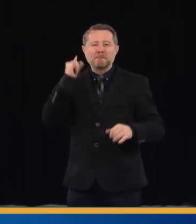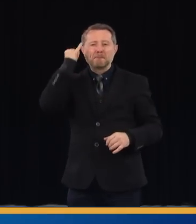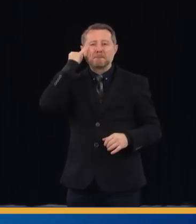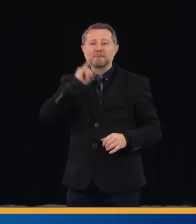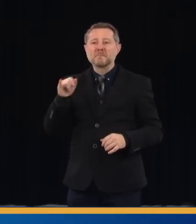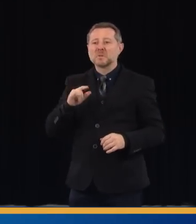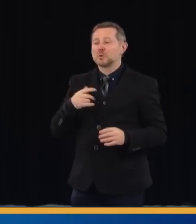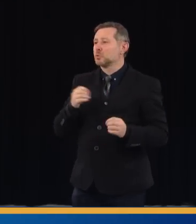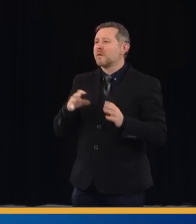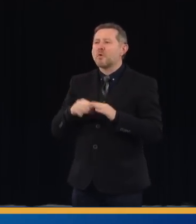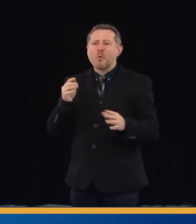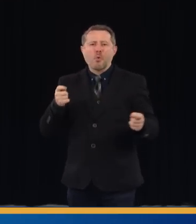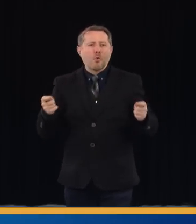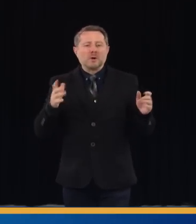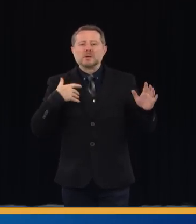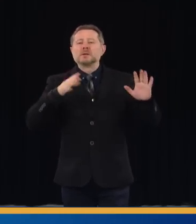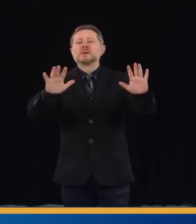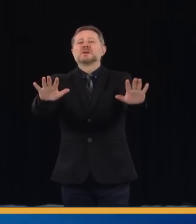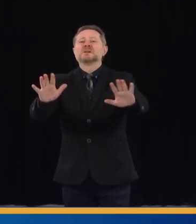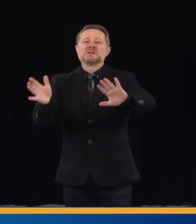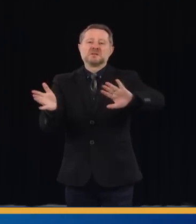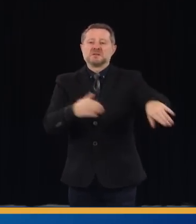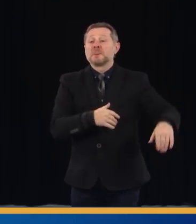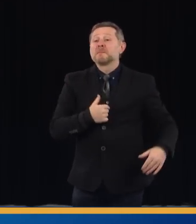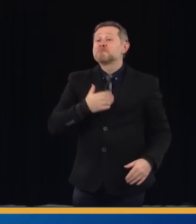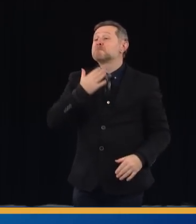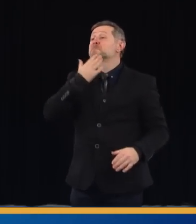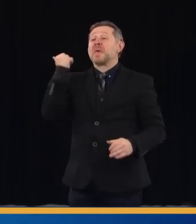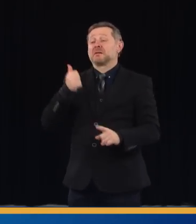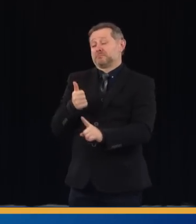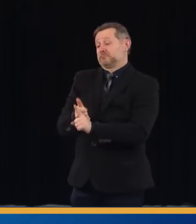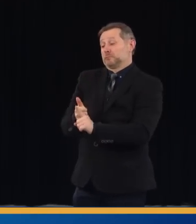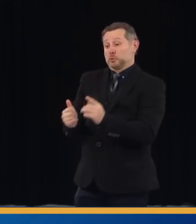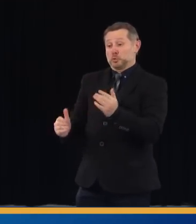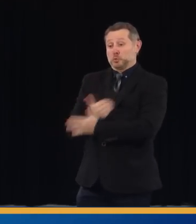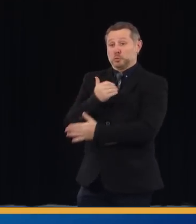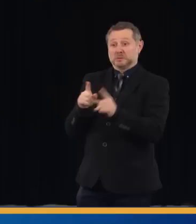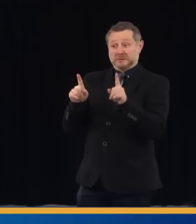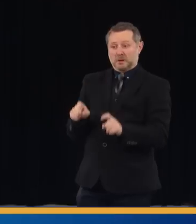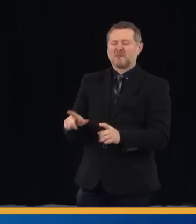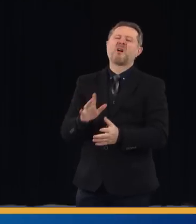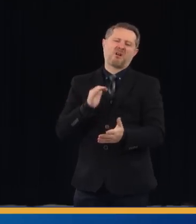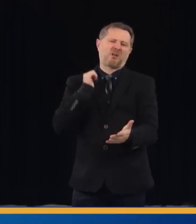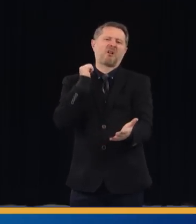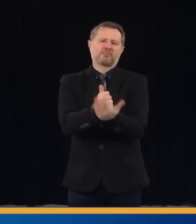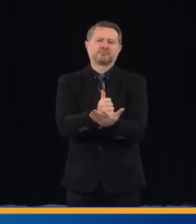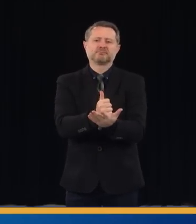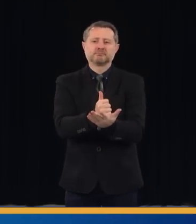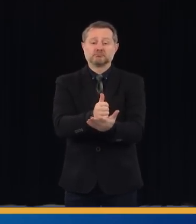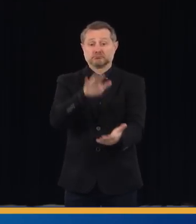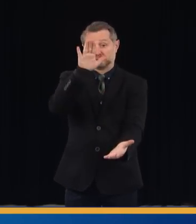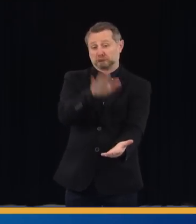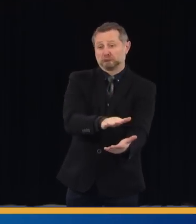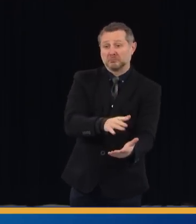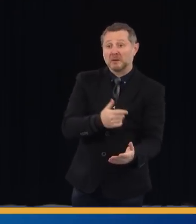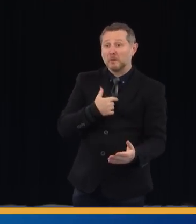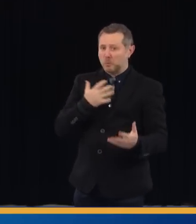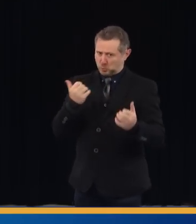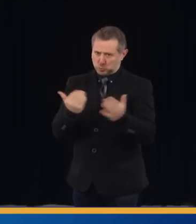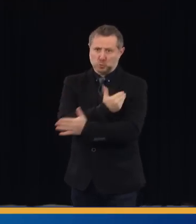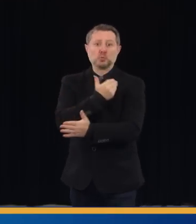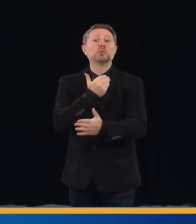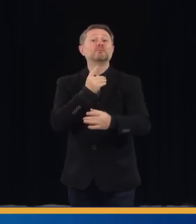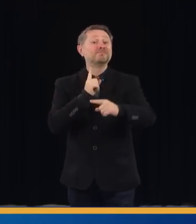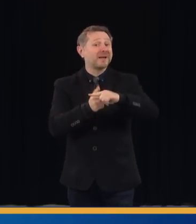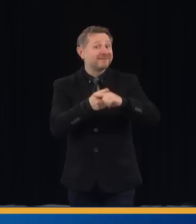best mechanism to try to work through that. On the good news front, we have new testing available in New York. Regeneron,